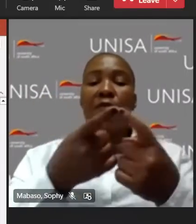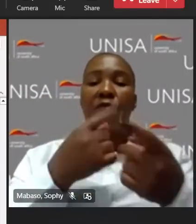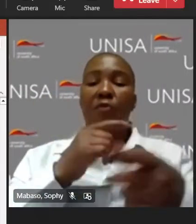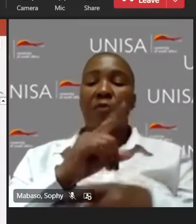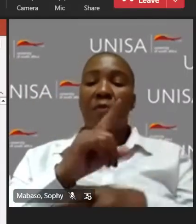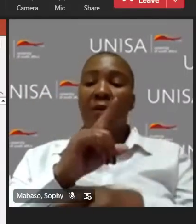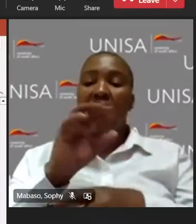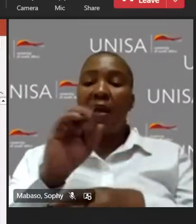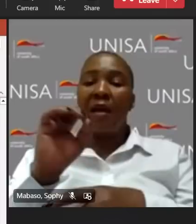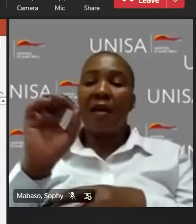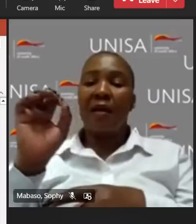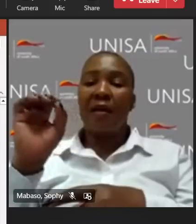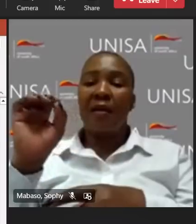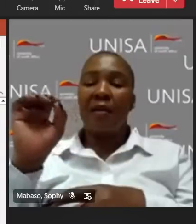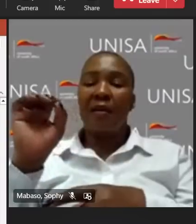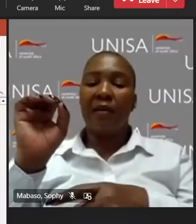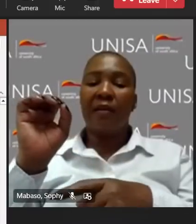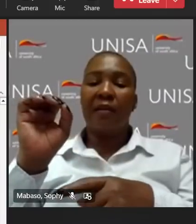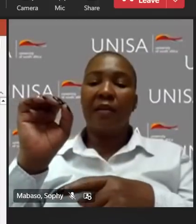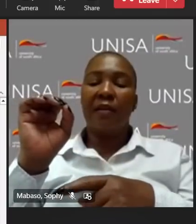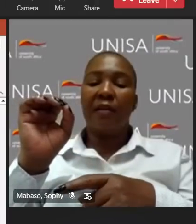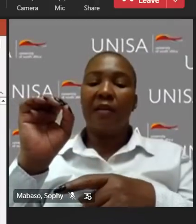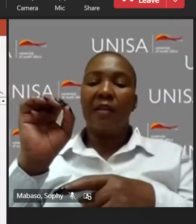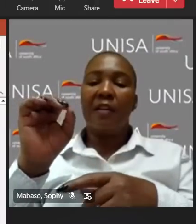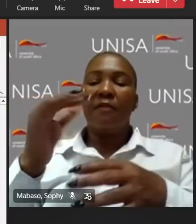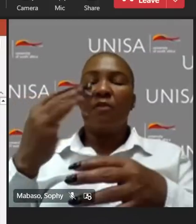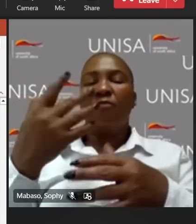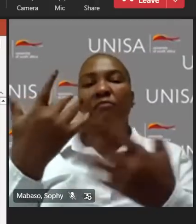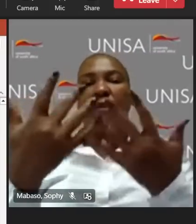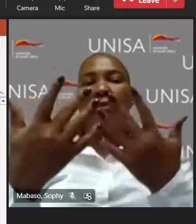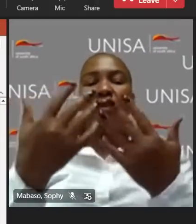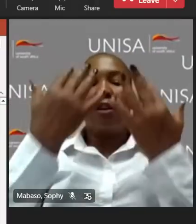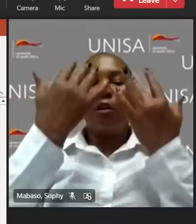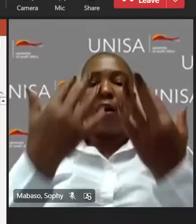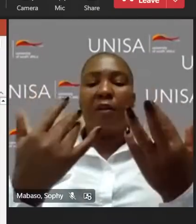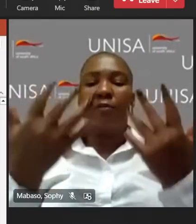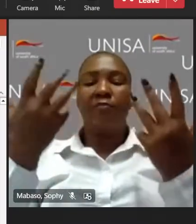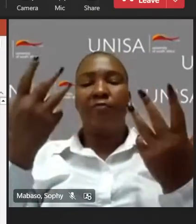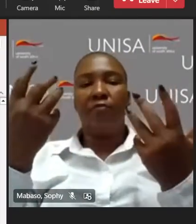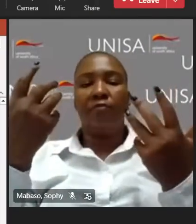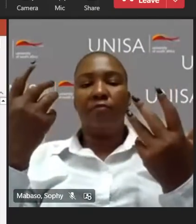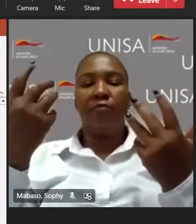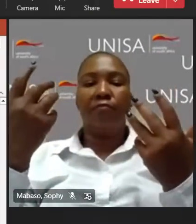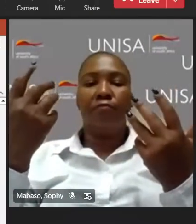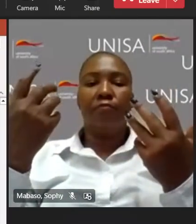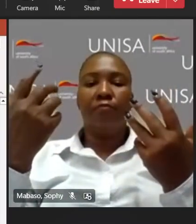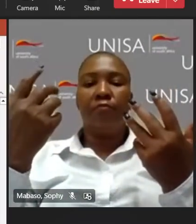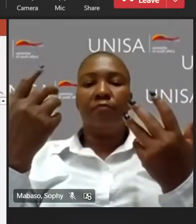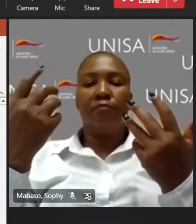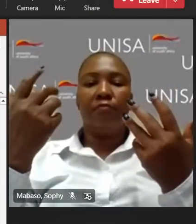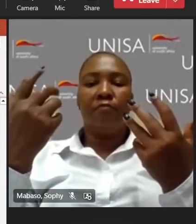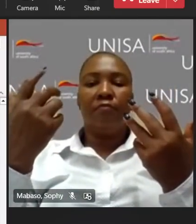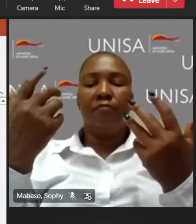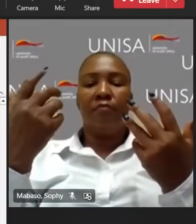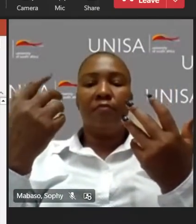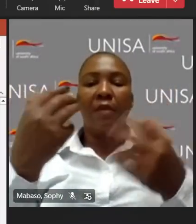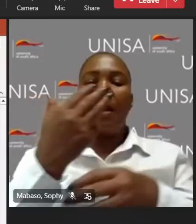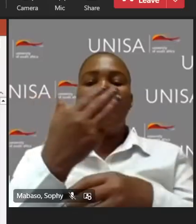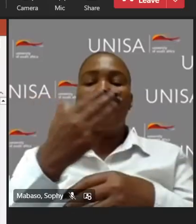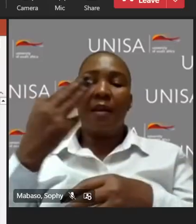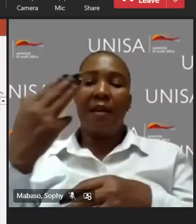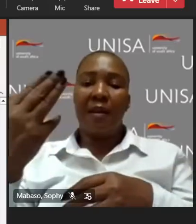up. If your account is in credit of 99 Rand,